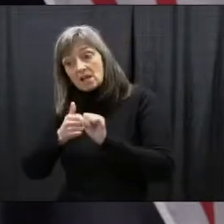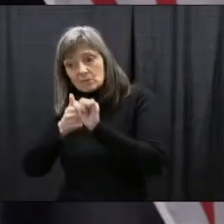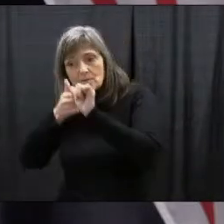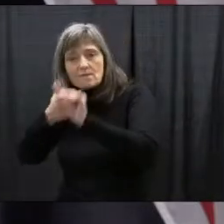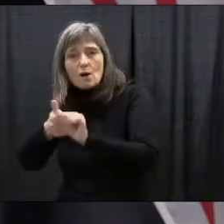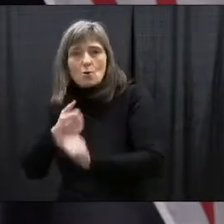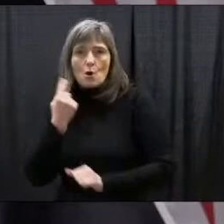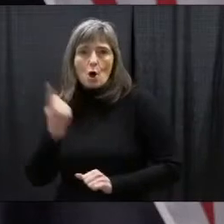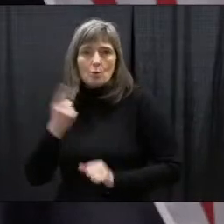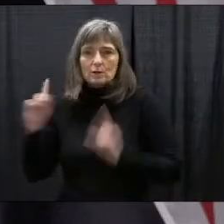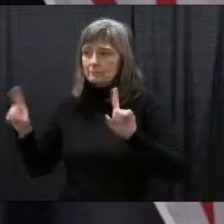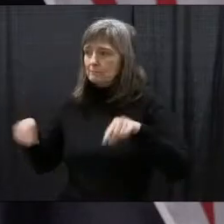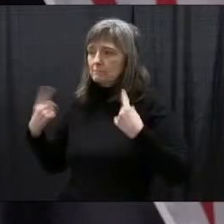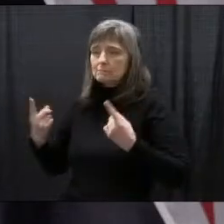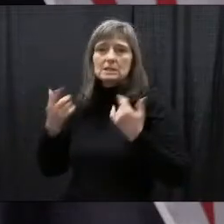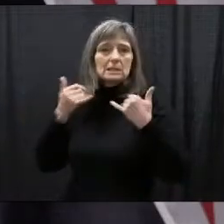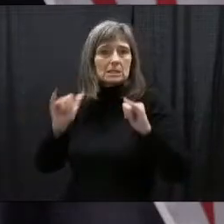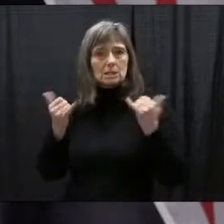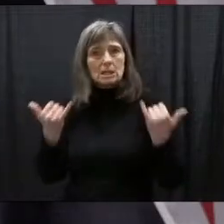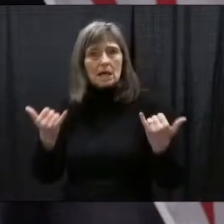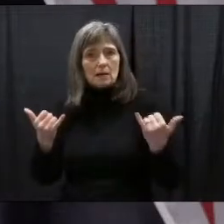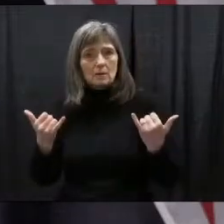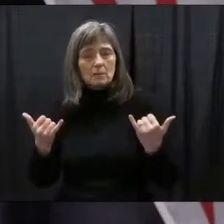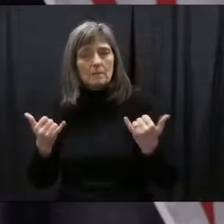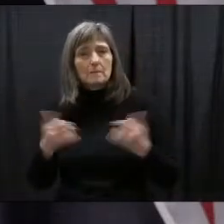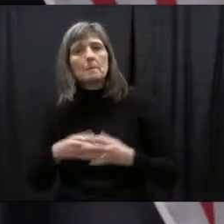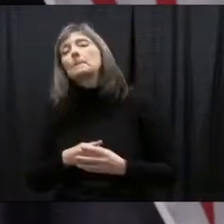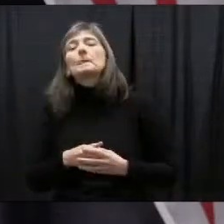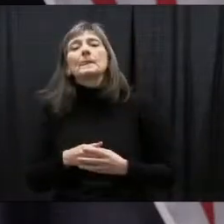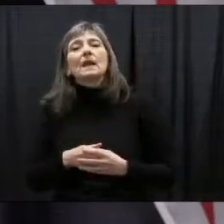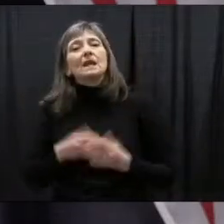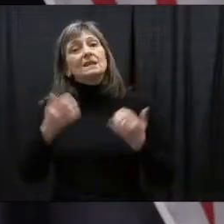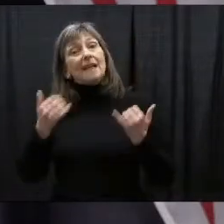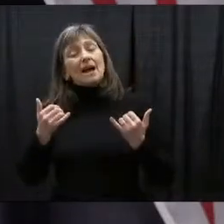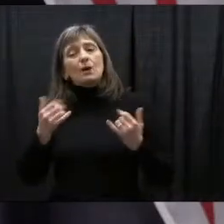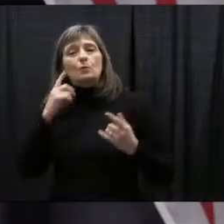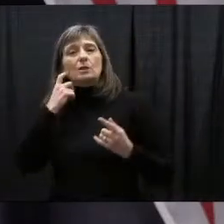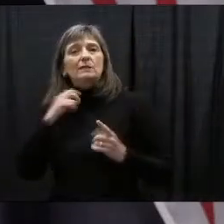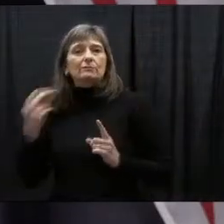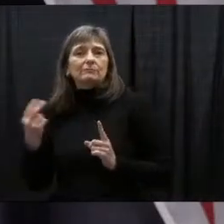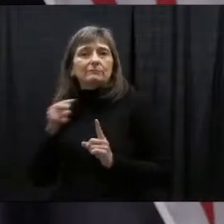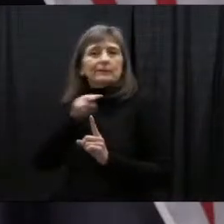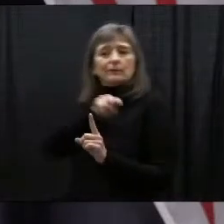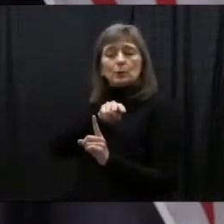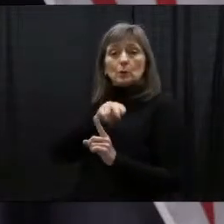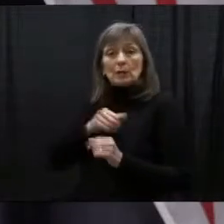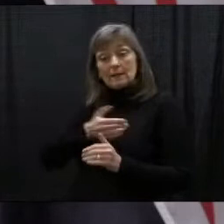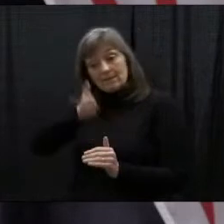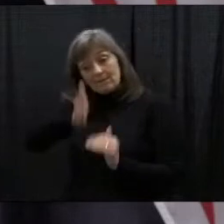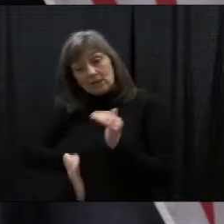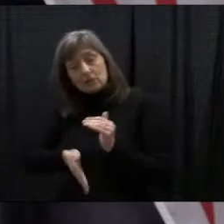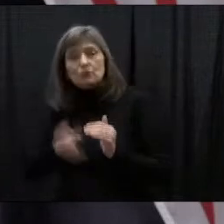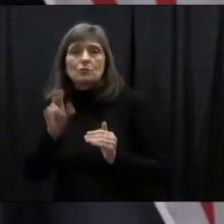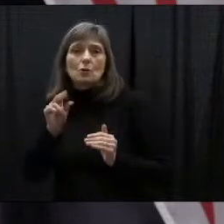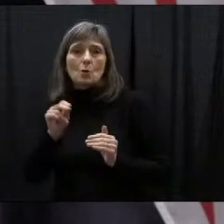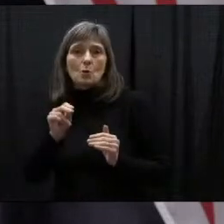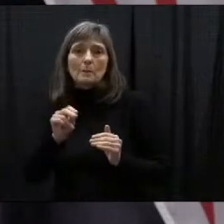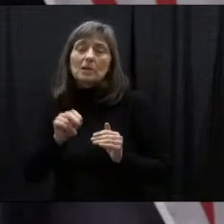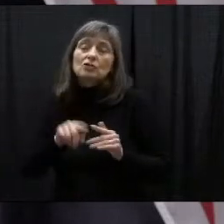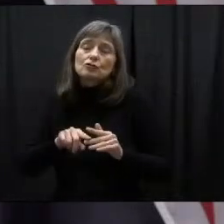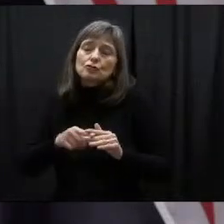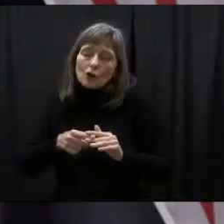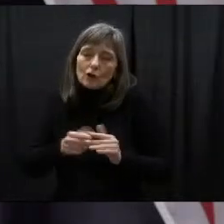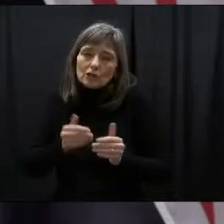and that's exactly what we're doing now. We need to start shifting perspective. This is not the end, but the beginning of the